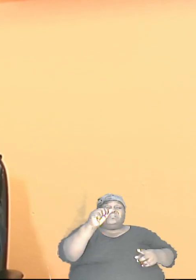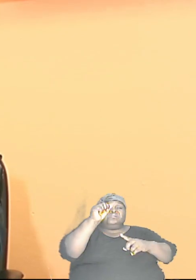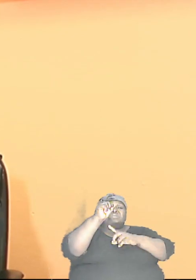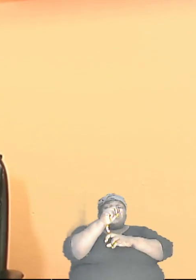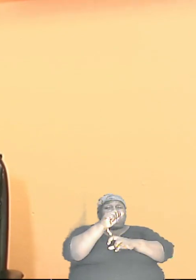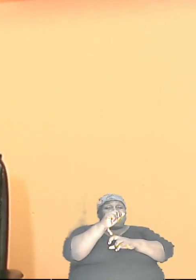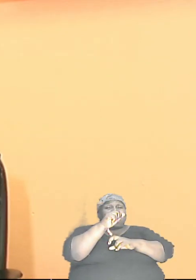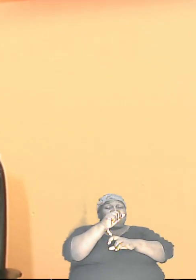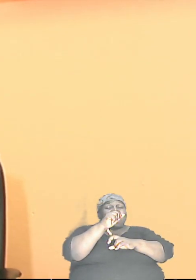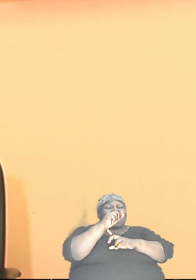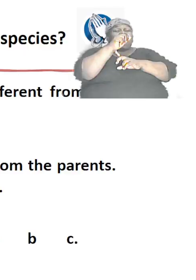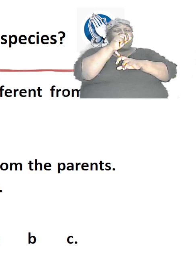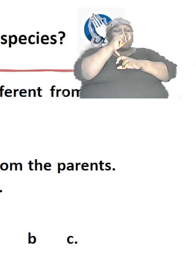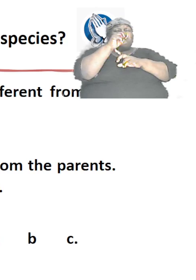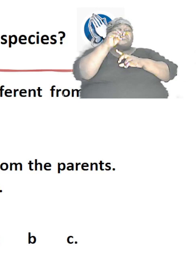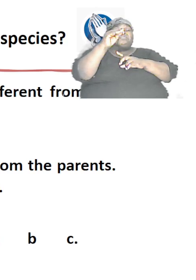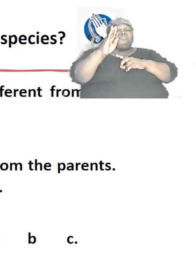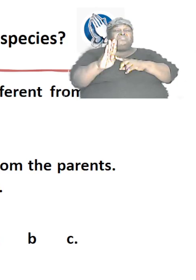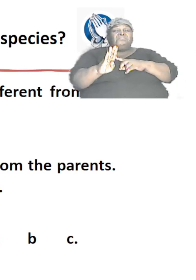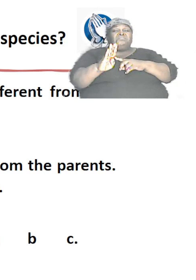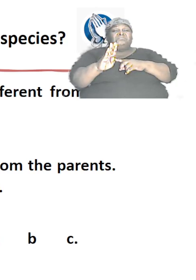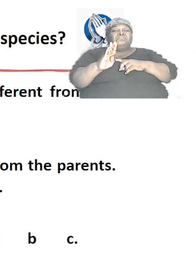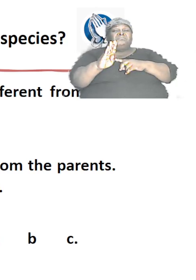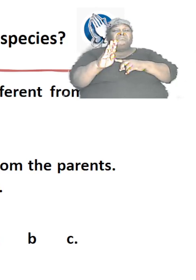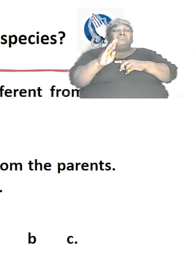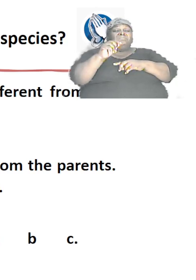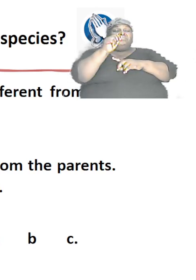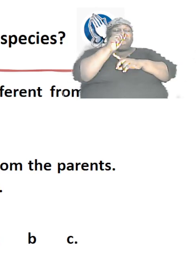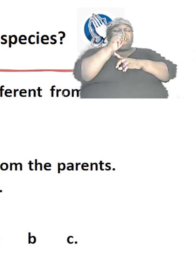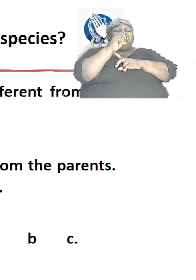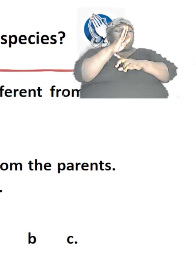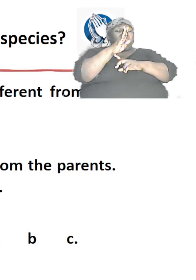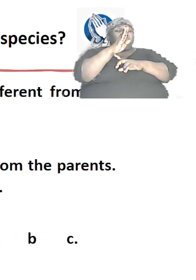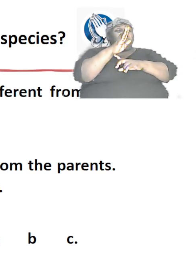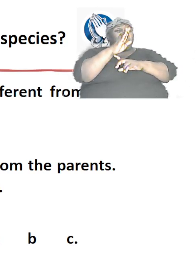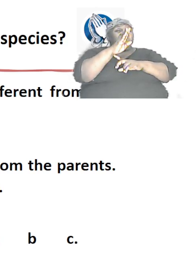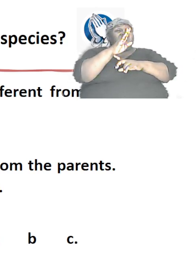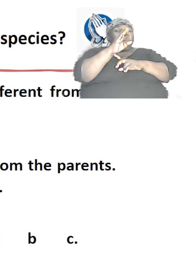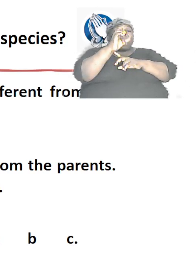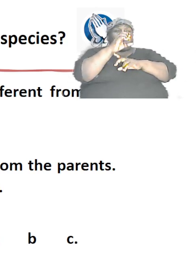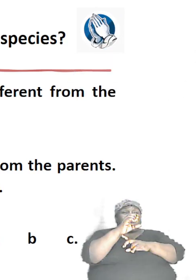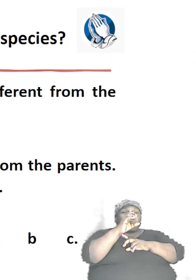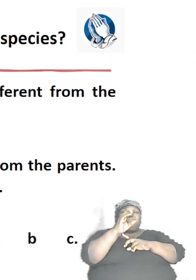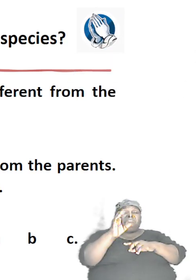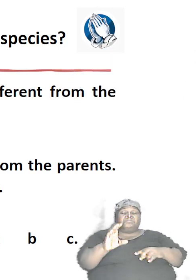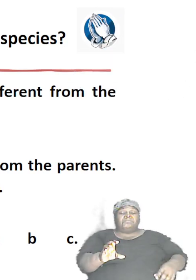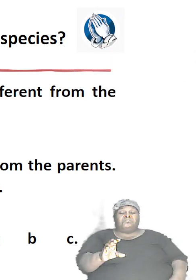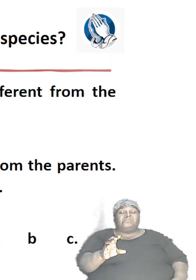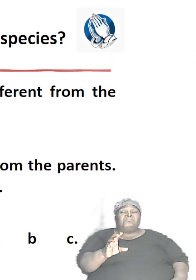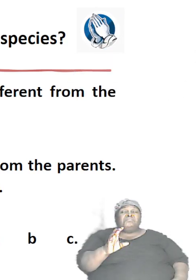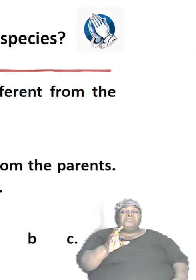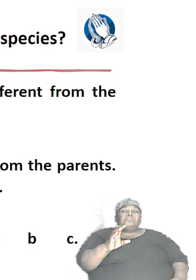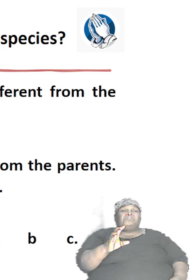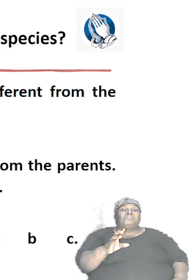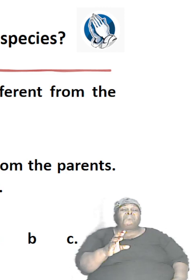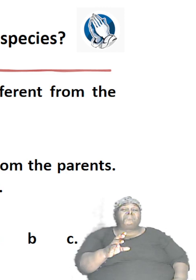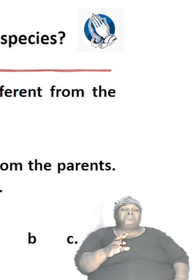common A, the capital B, common B, and the capital C, common C.